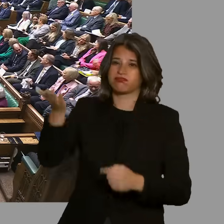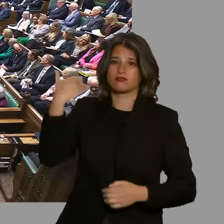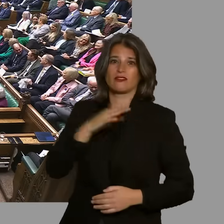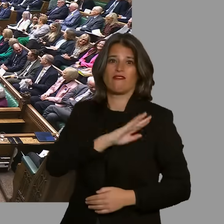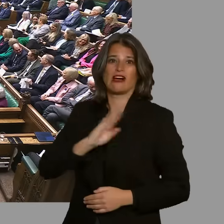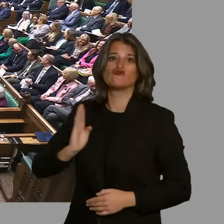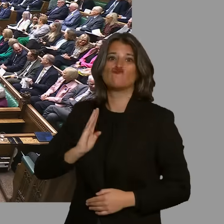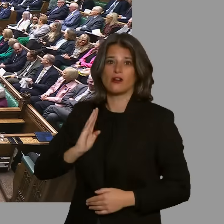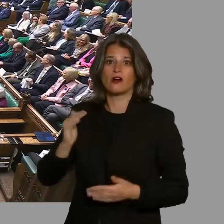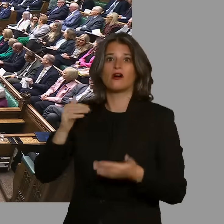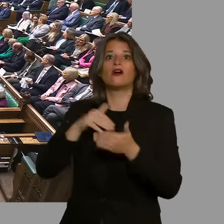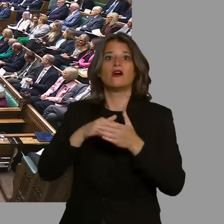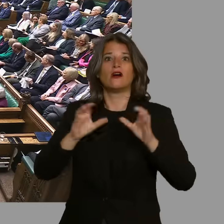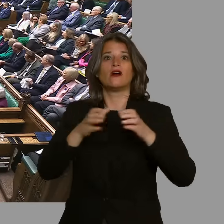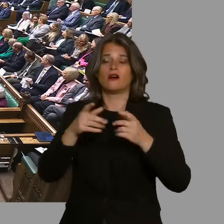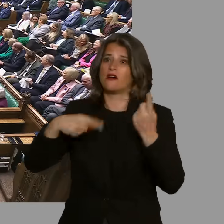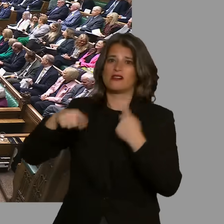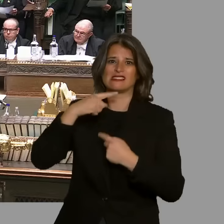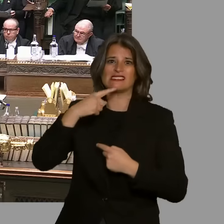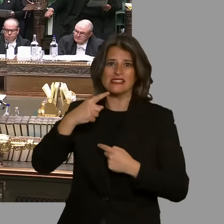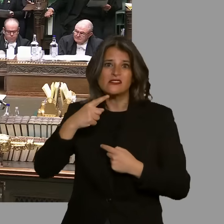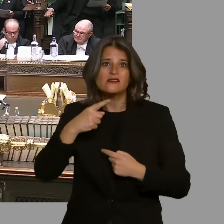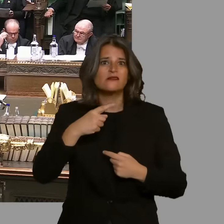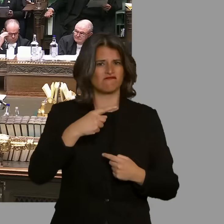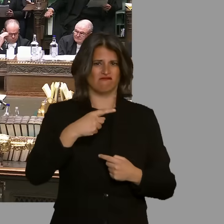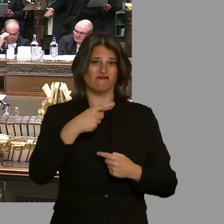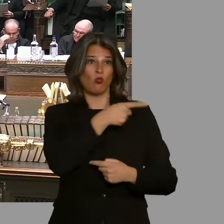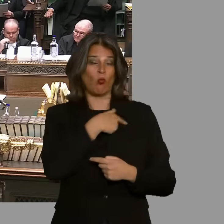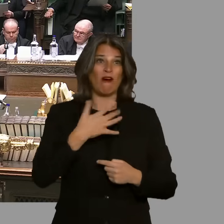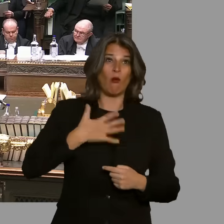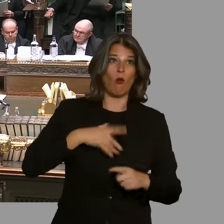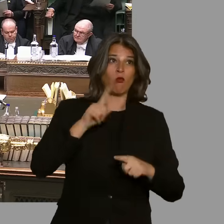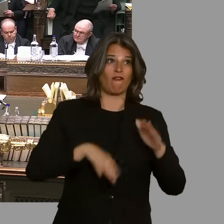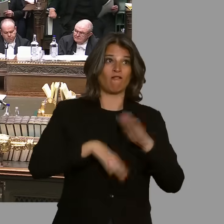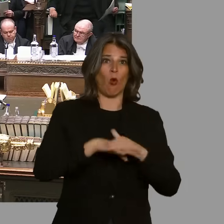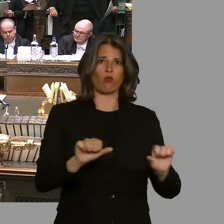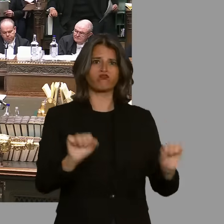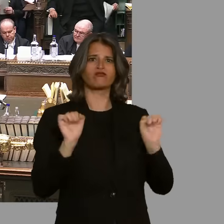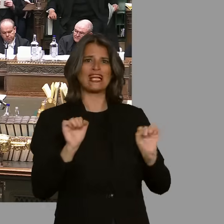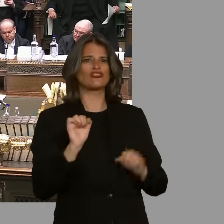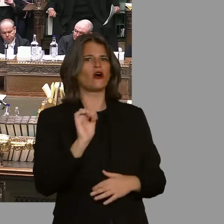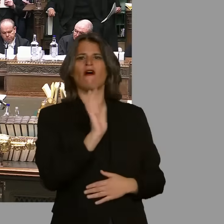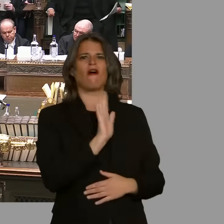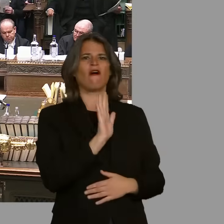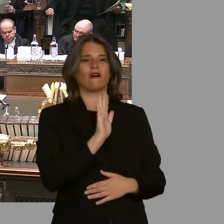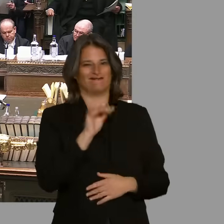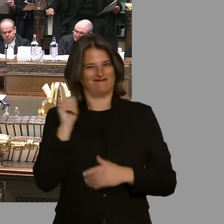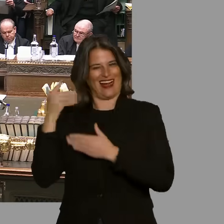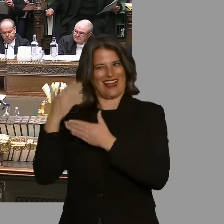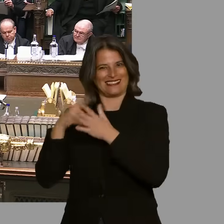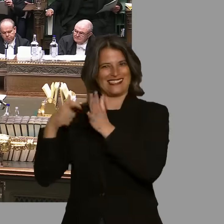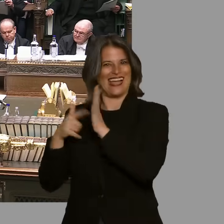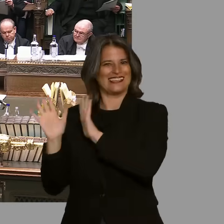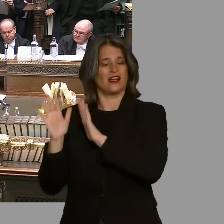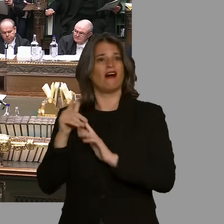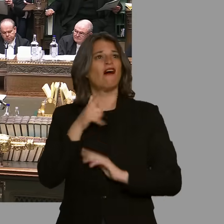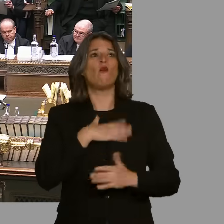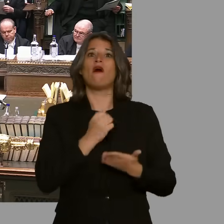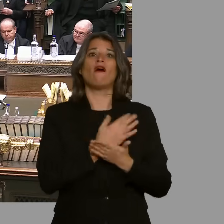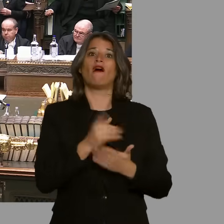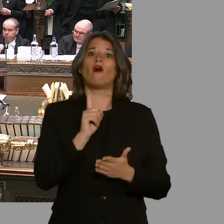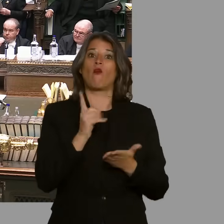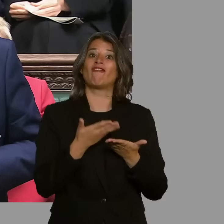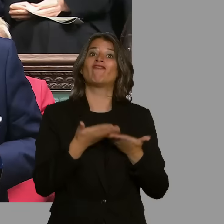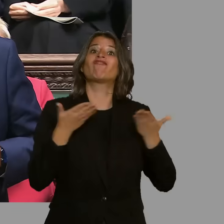Badenoch. Mr. Speaker, does my right honourable friend agree with me that people who join the British Army